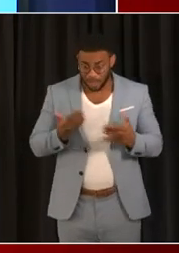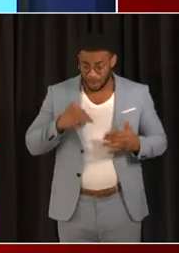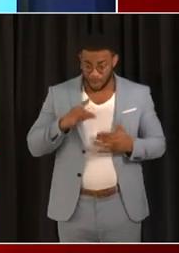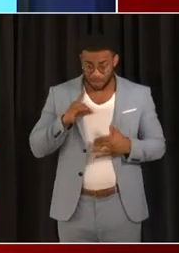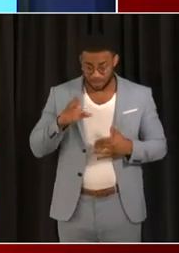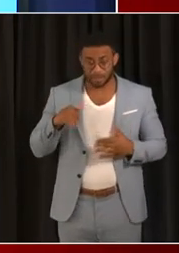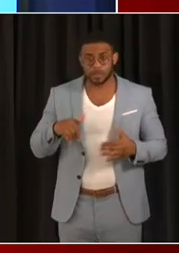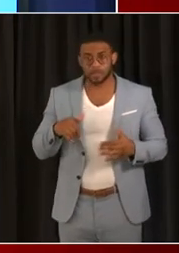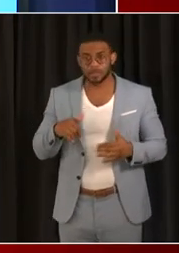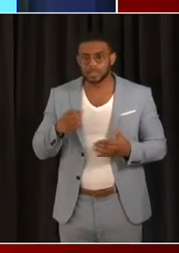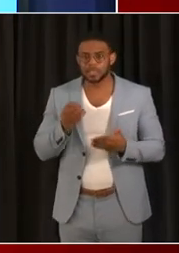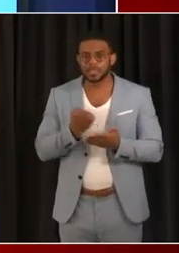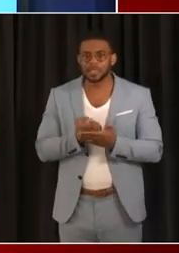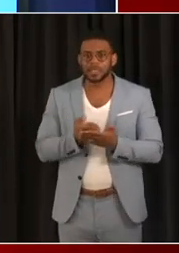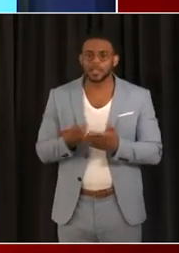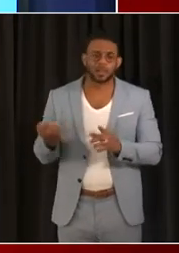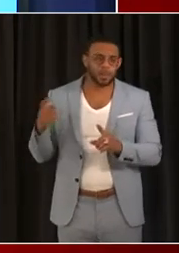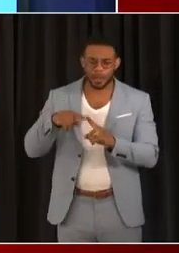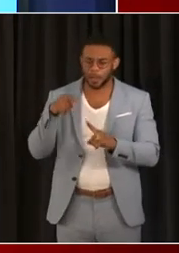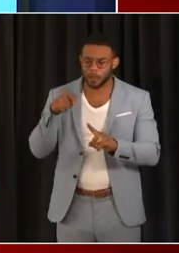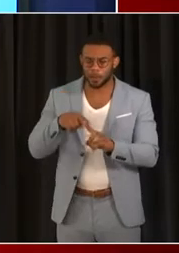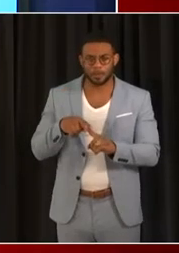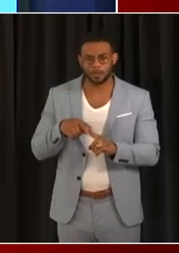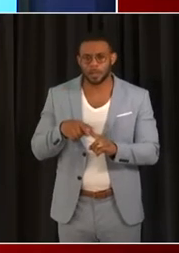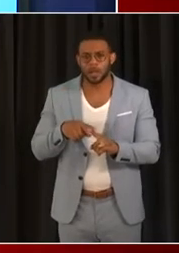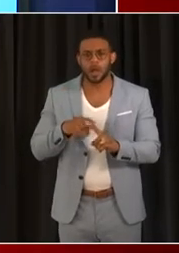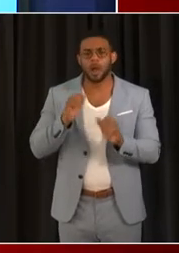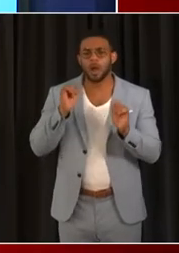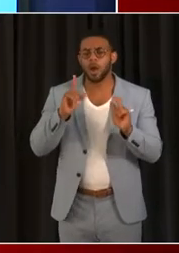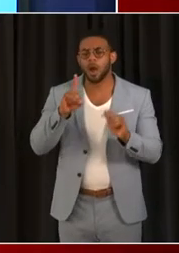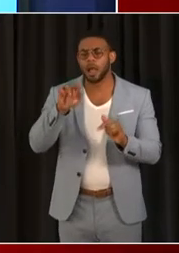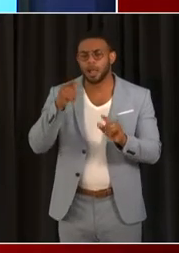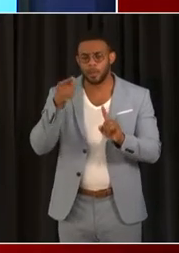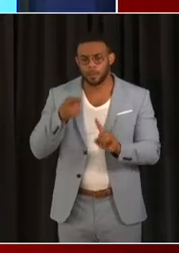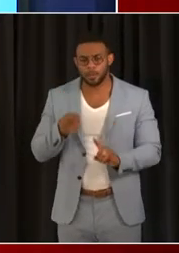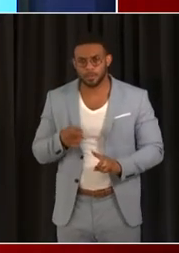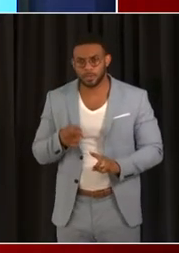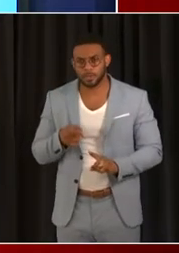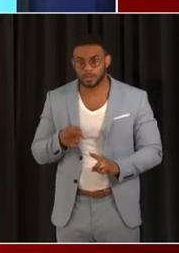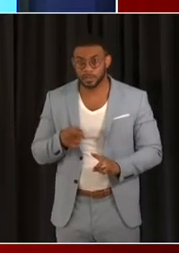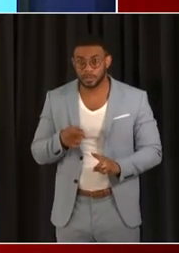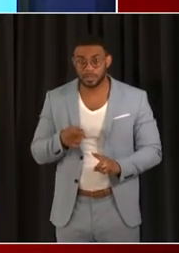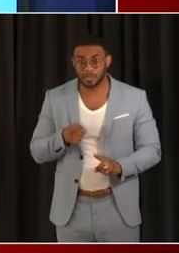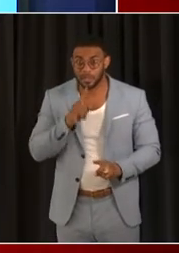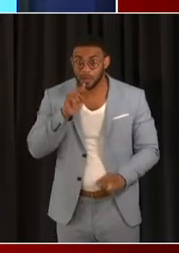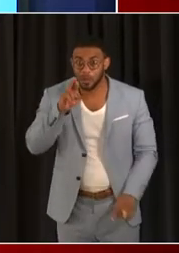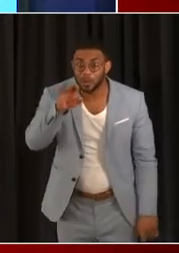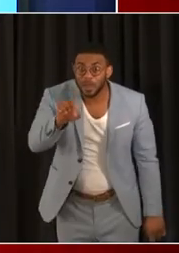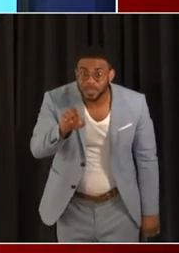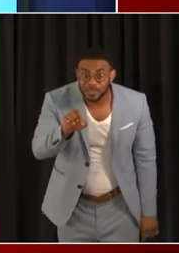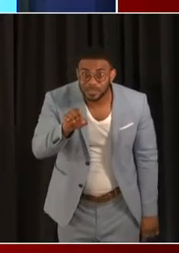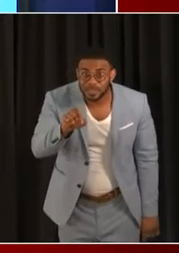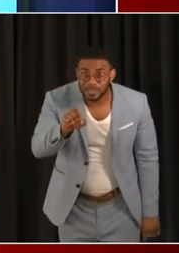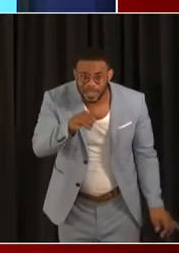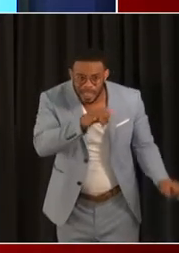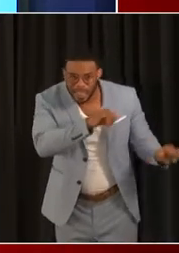our city, the common factor that weaves itself through all of those data points is race.